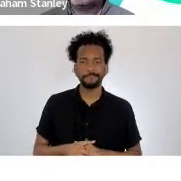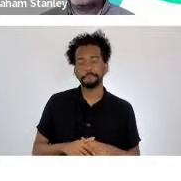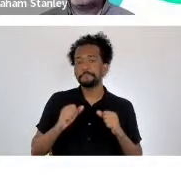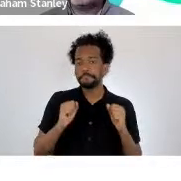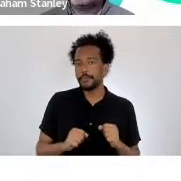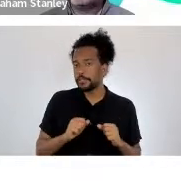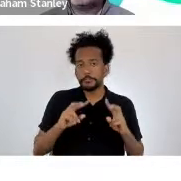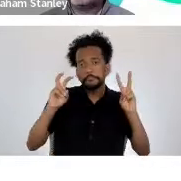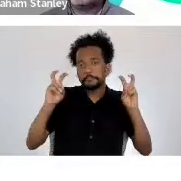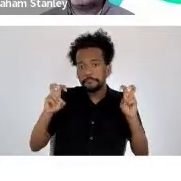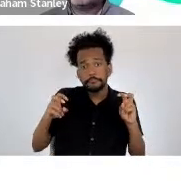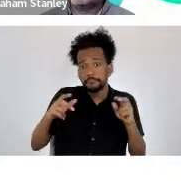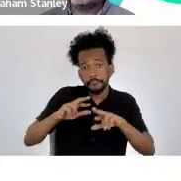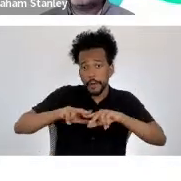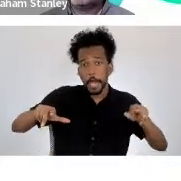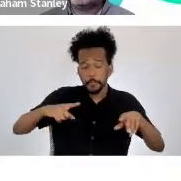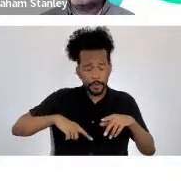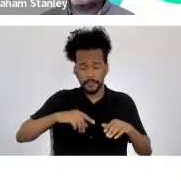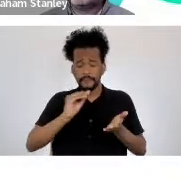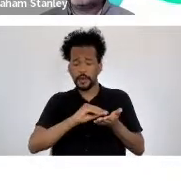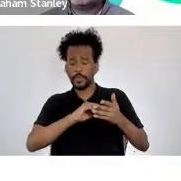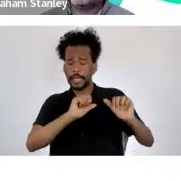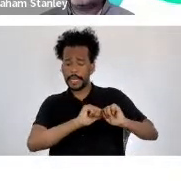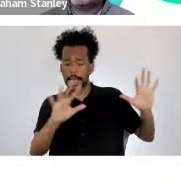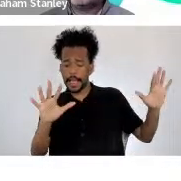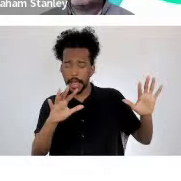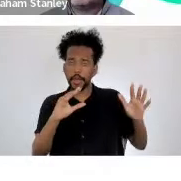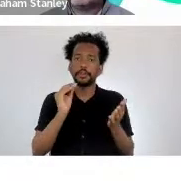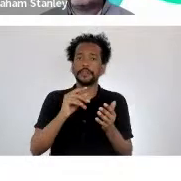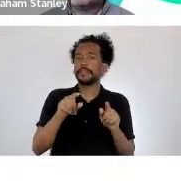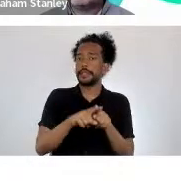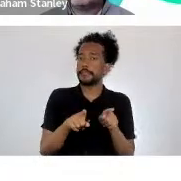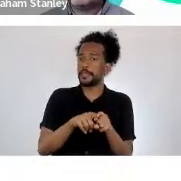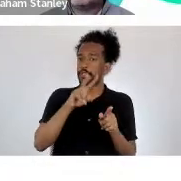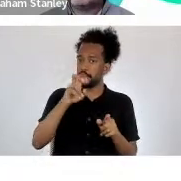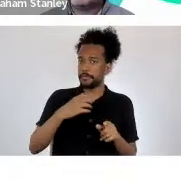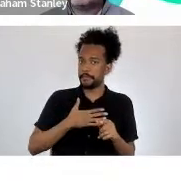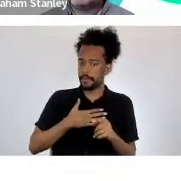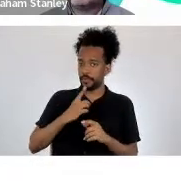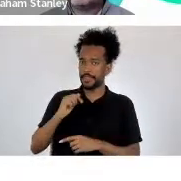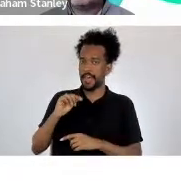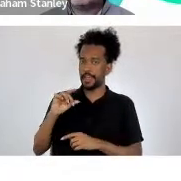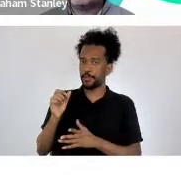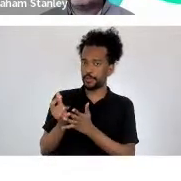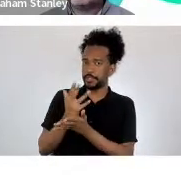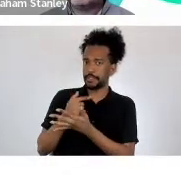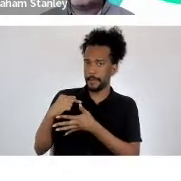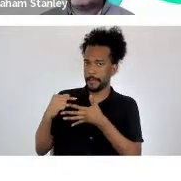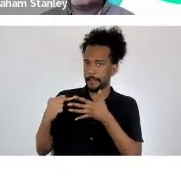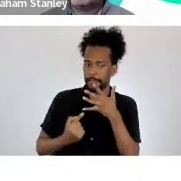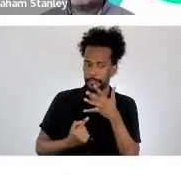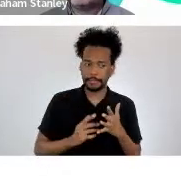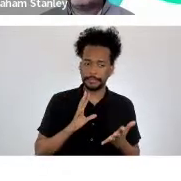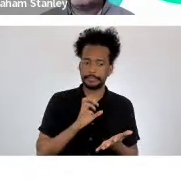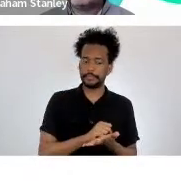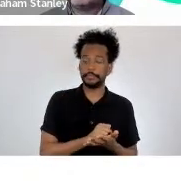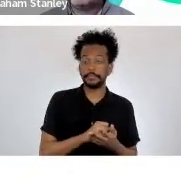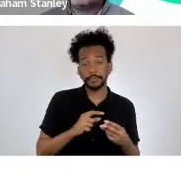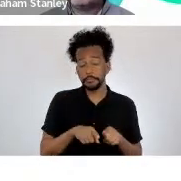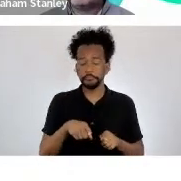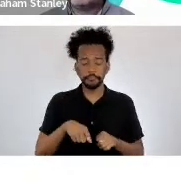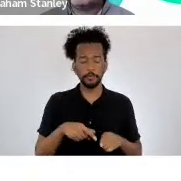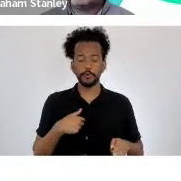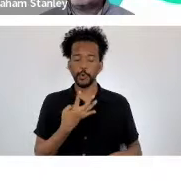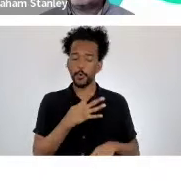clarity on how their personal data is being stored and shared. It could be a fear of the unknown, so they don't understand how AI